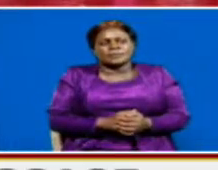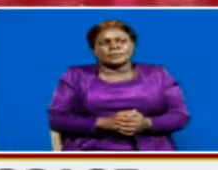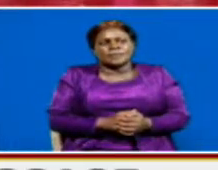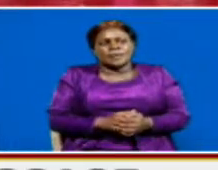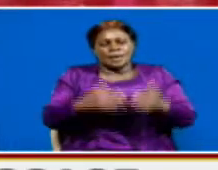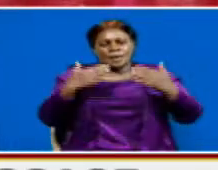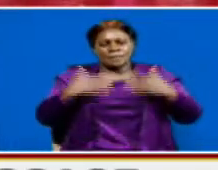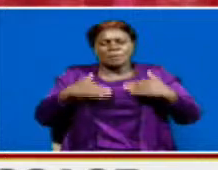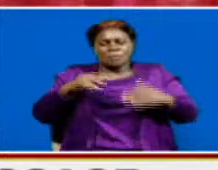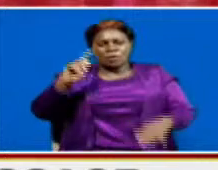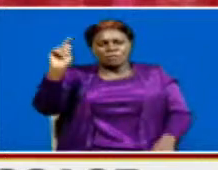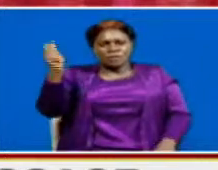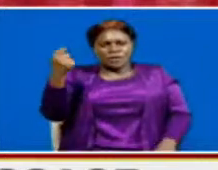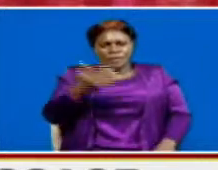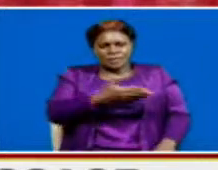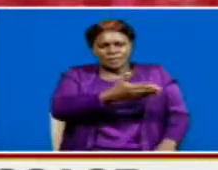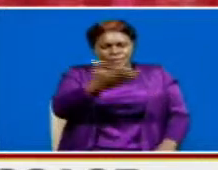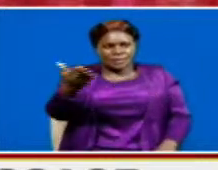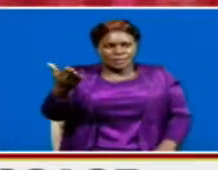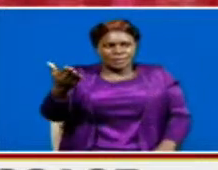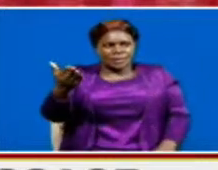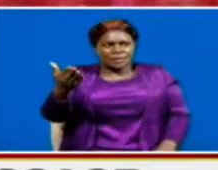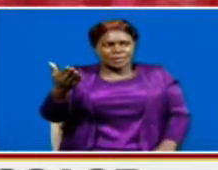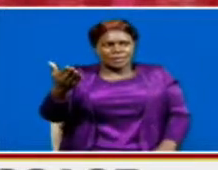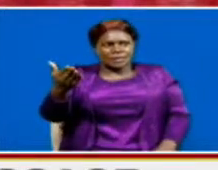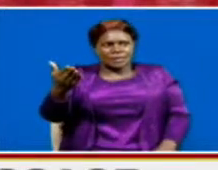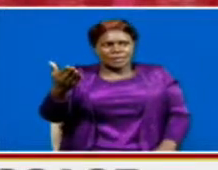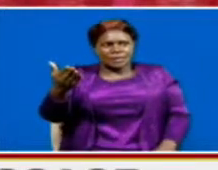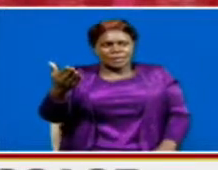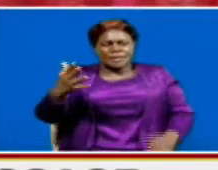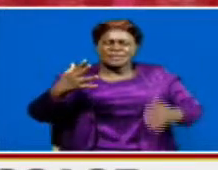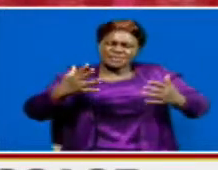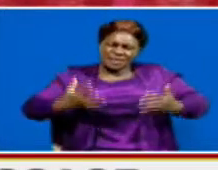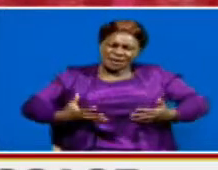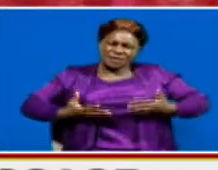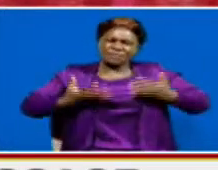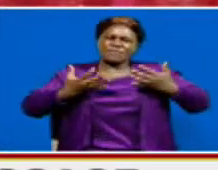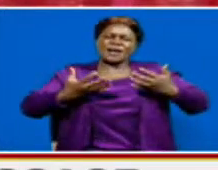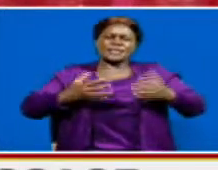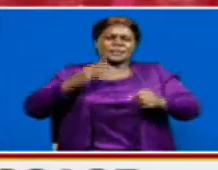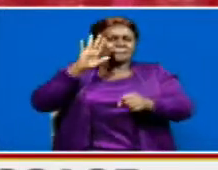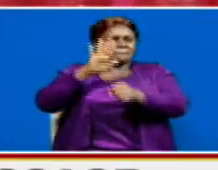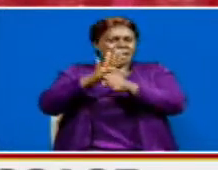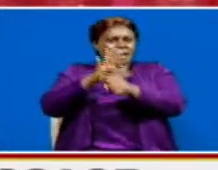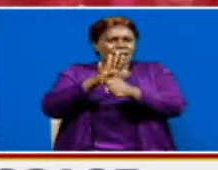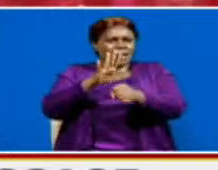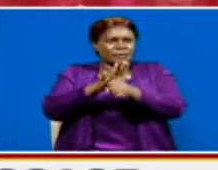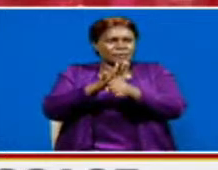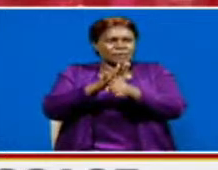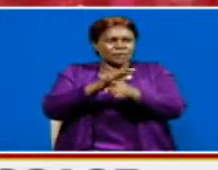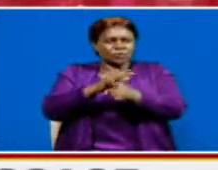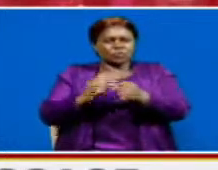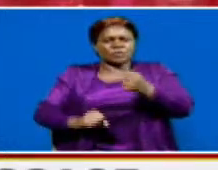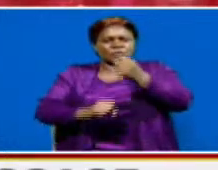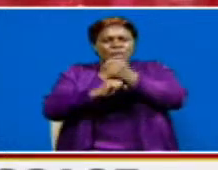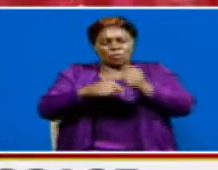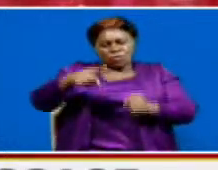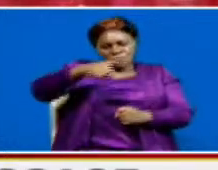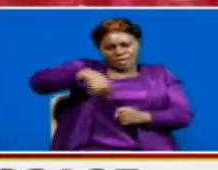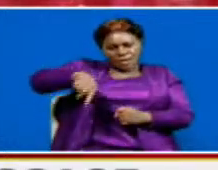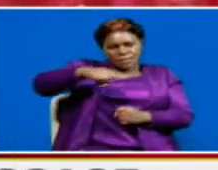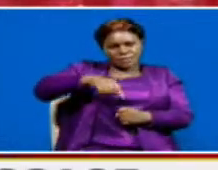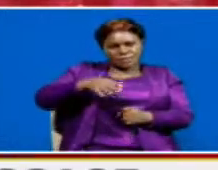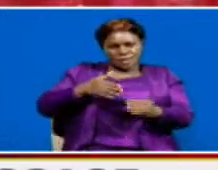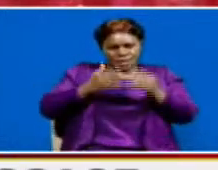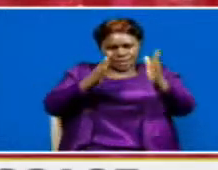The people of Kenya have made great sacrifices to immensely facilitate us,